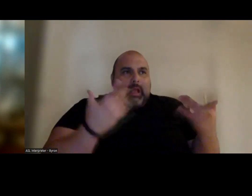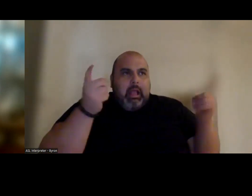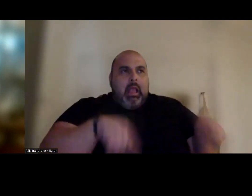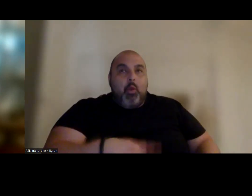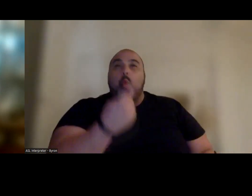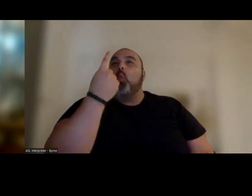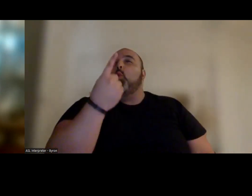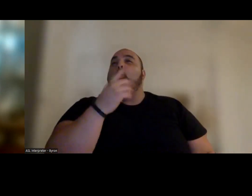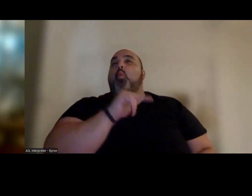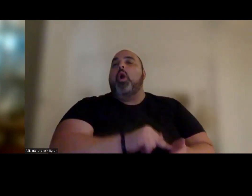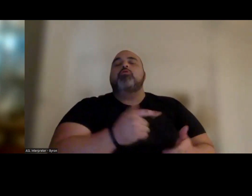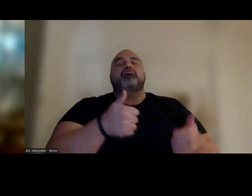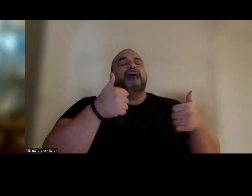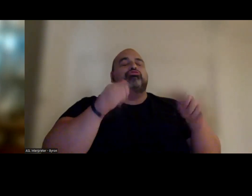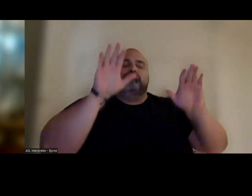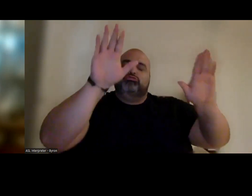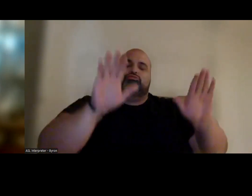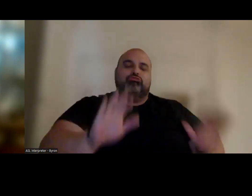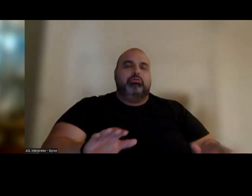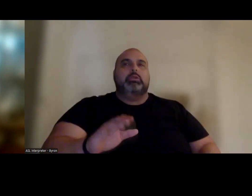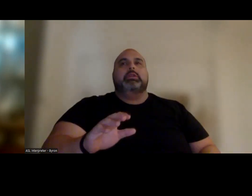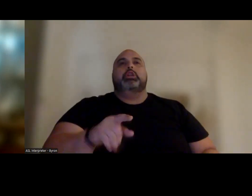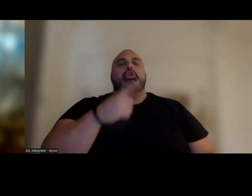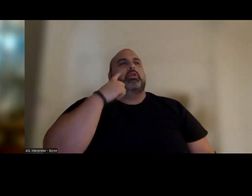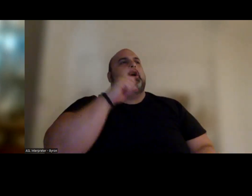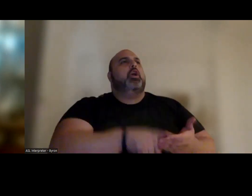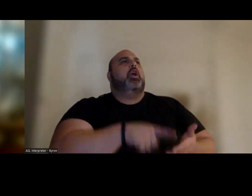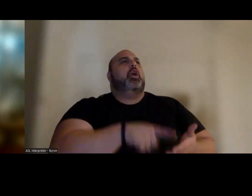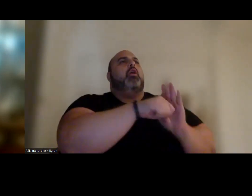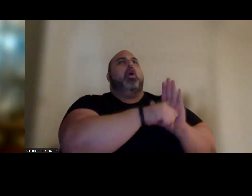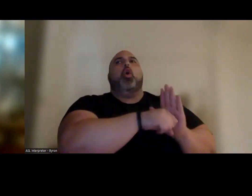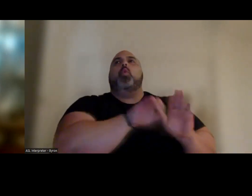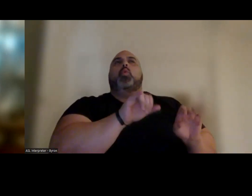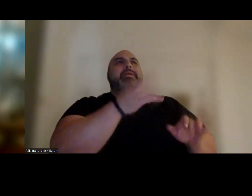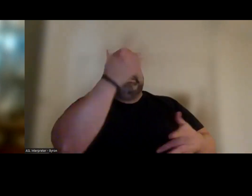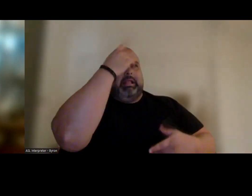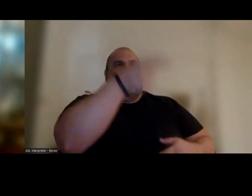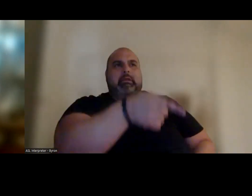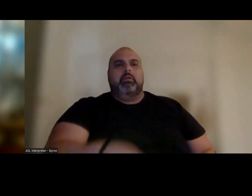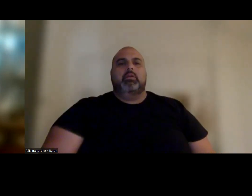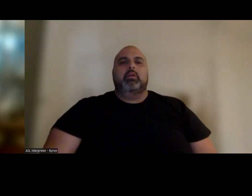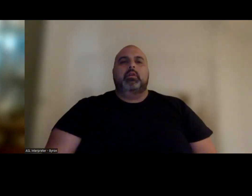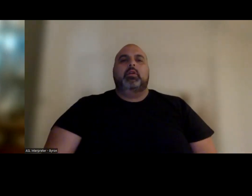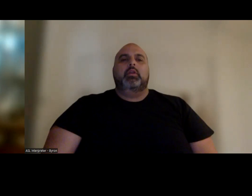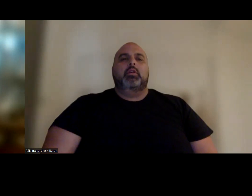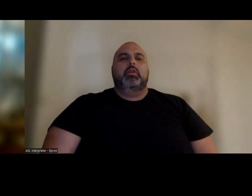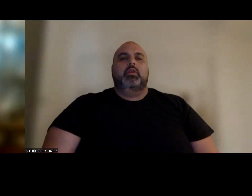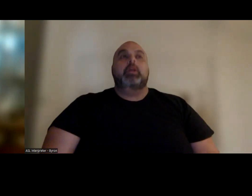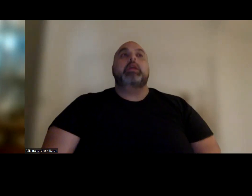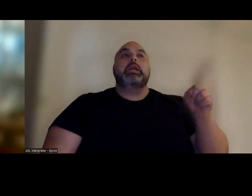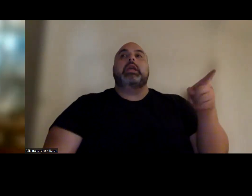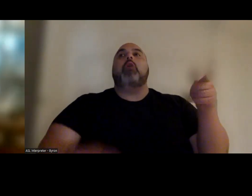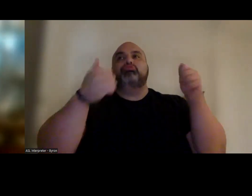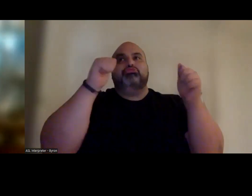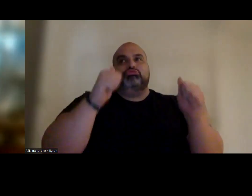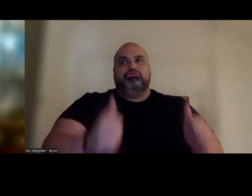geriatric nurse who recognized the signs, was indicating he was rapidly declining.